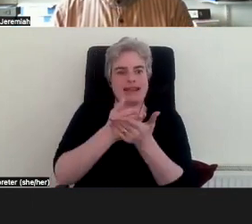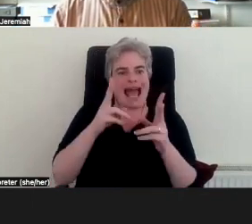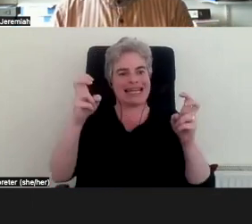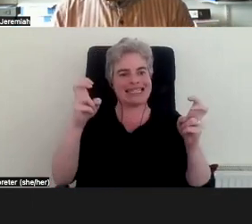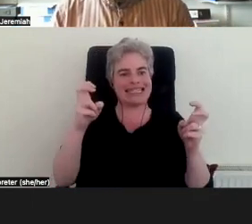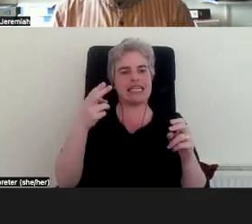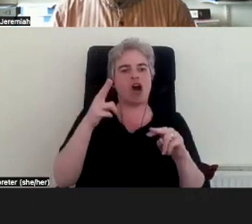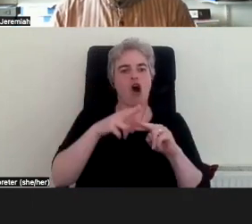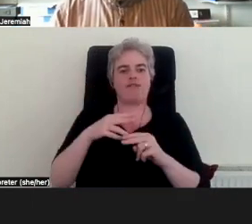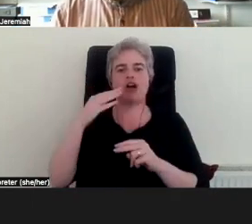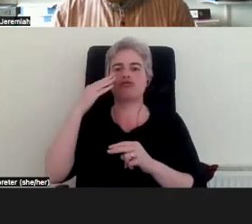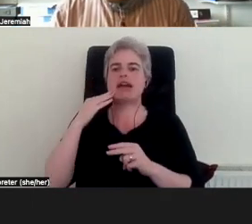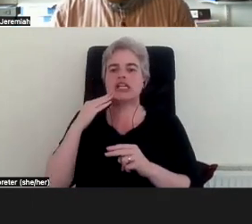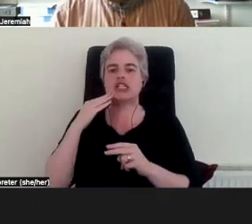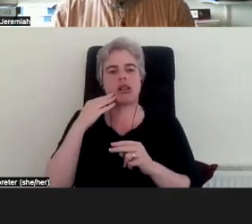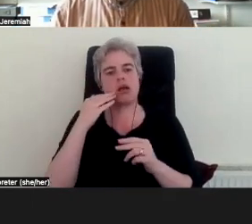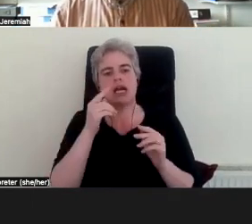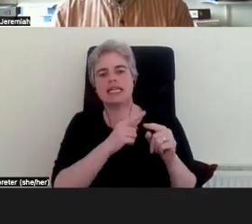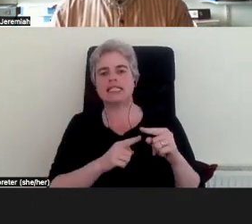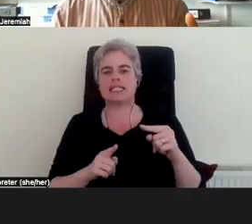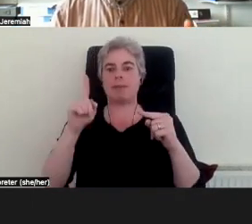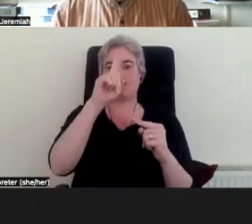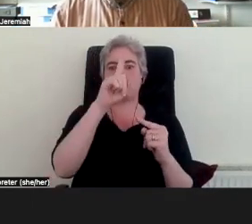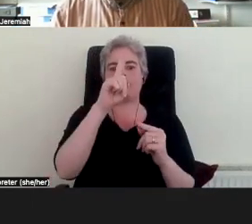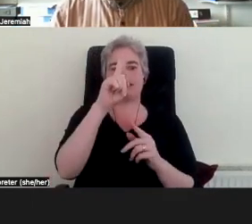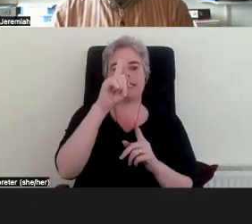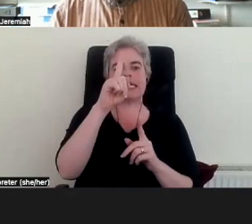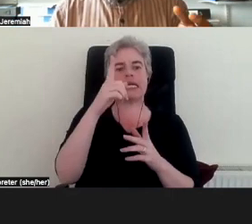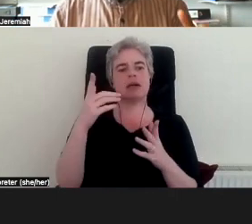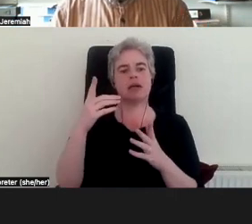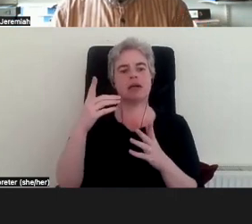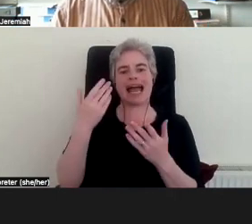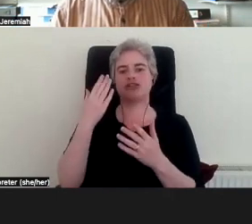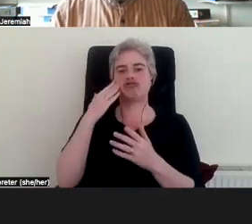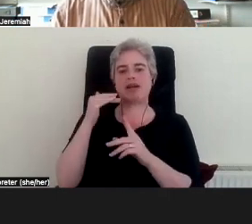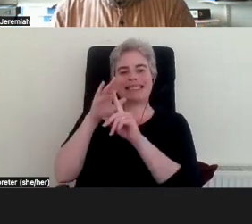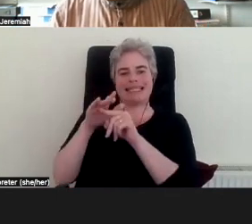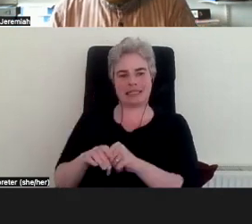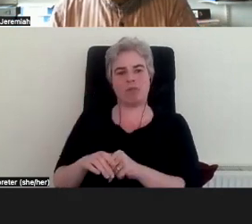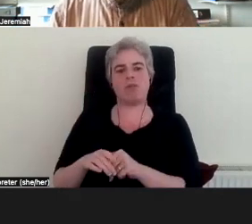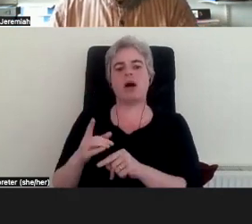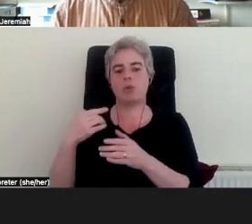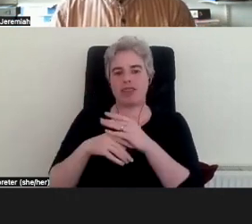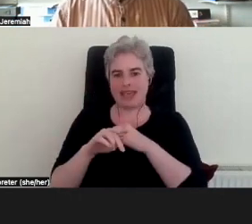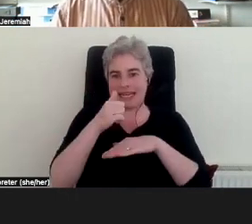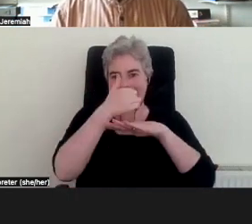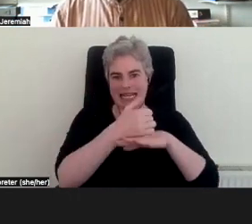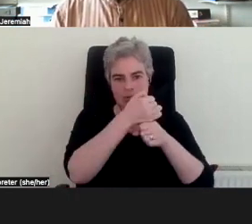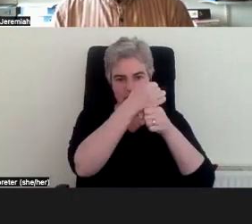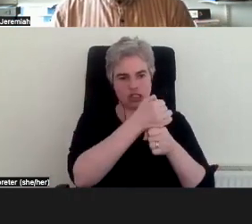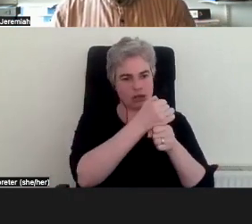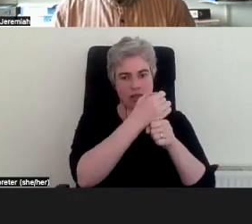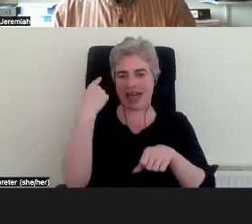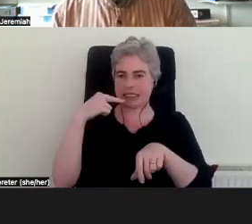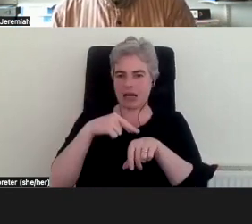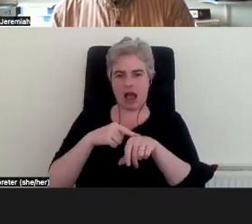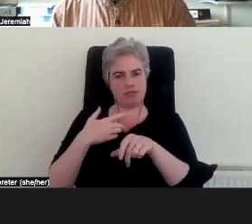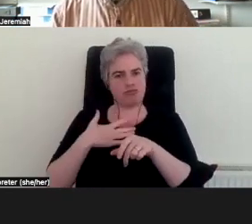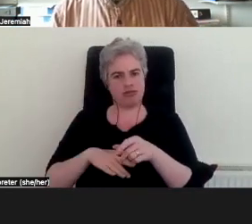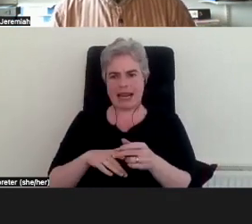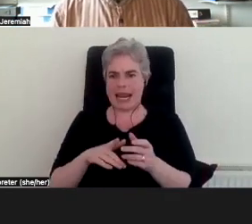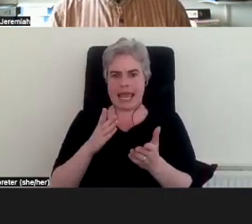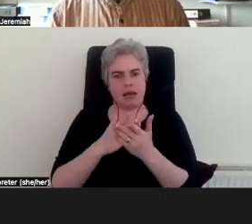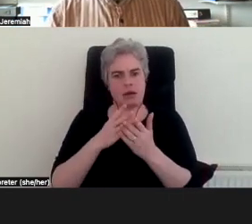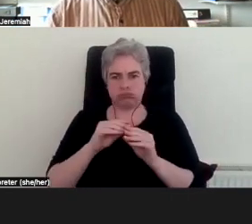racial superiority and racism within the established church at that point in time was very much exported, was very